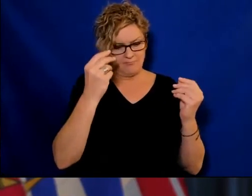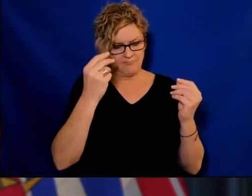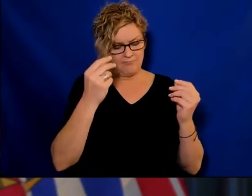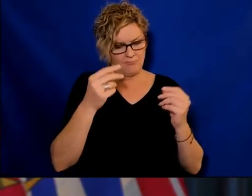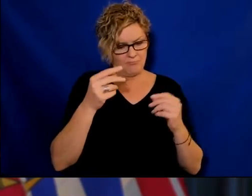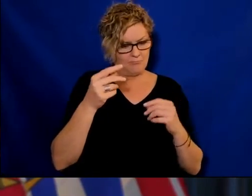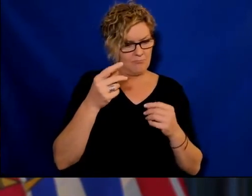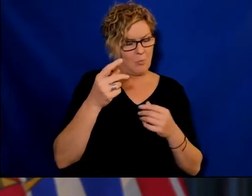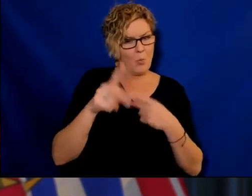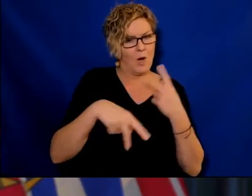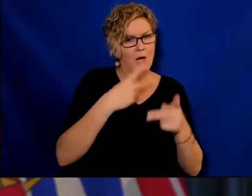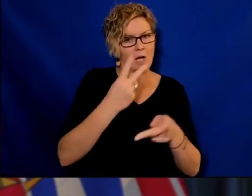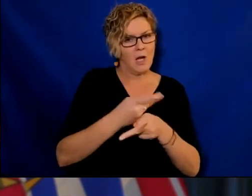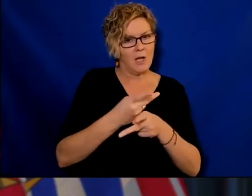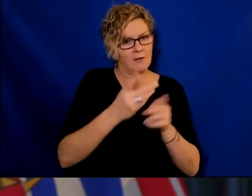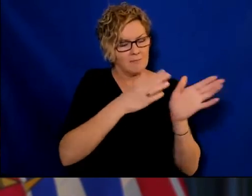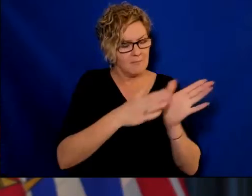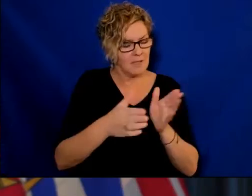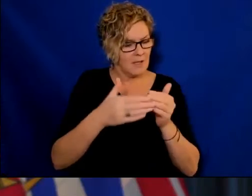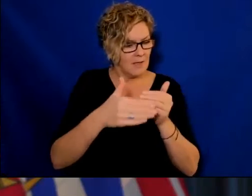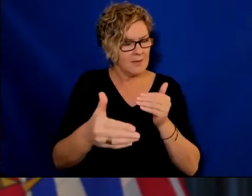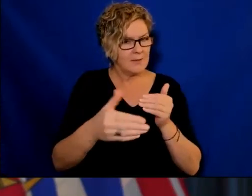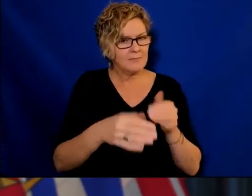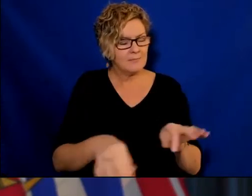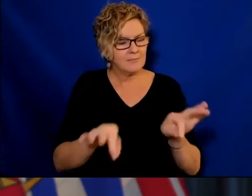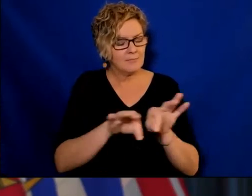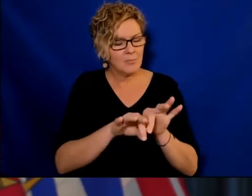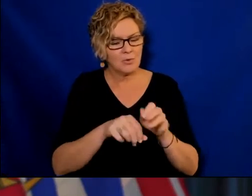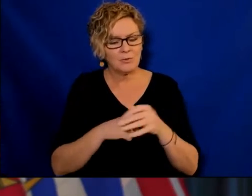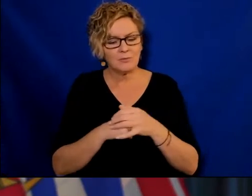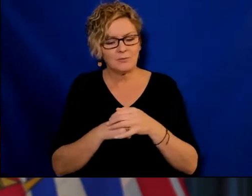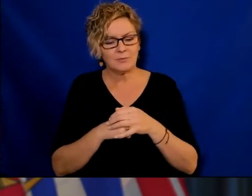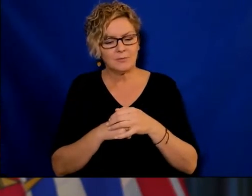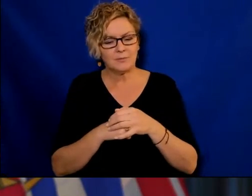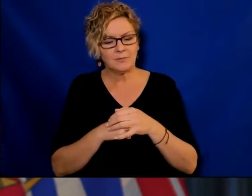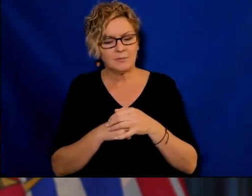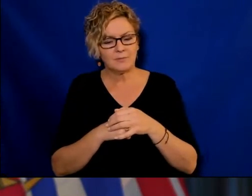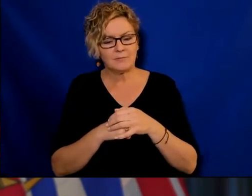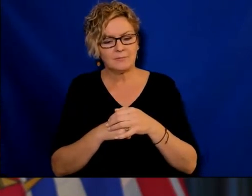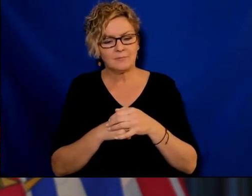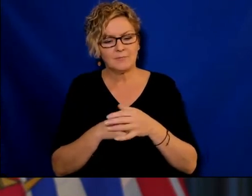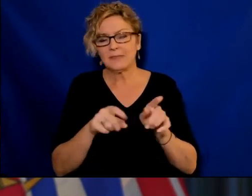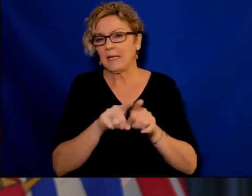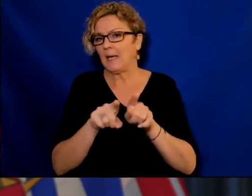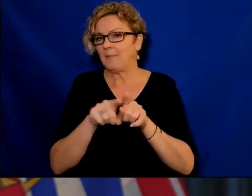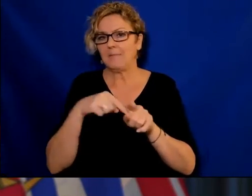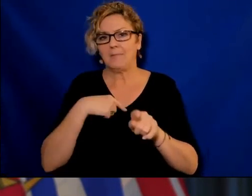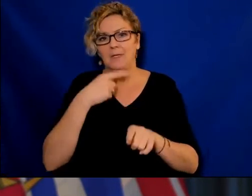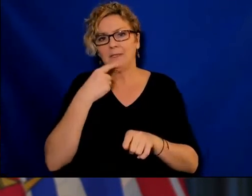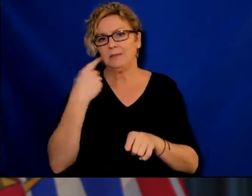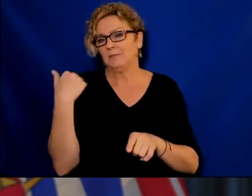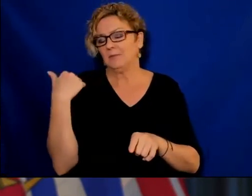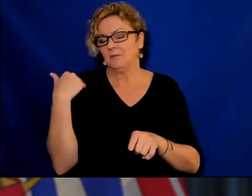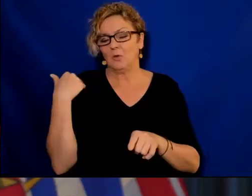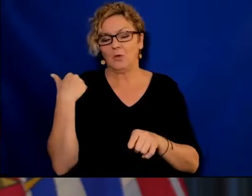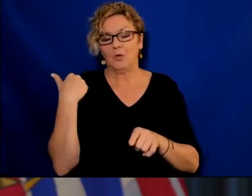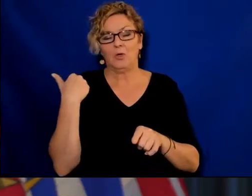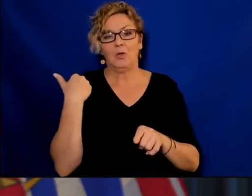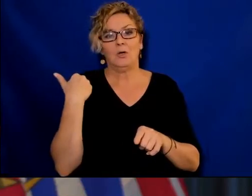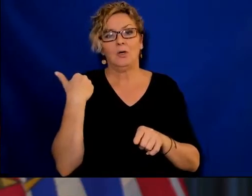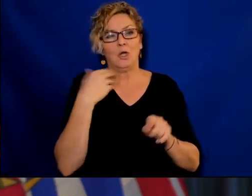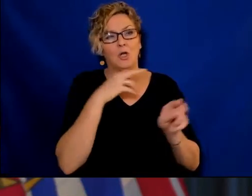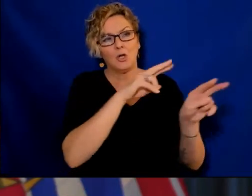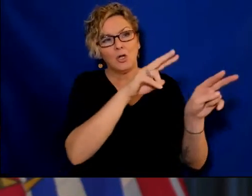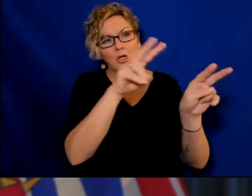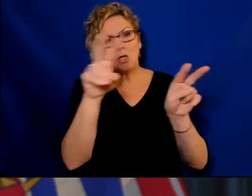that schools, and I presented the data again yesterday, schools are a reflection of what's happening in our community. So we're looking at what are the